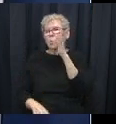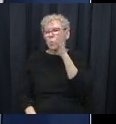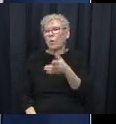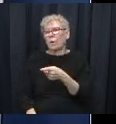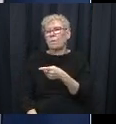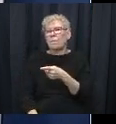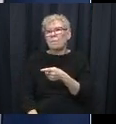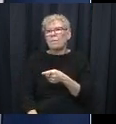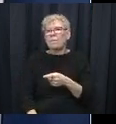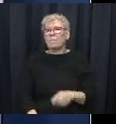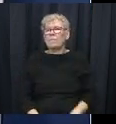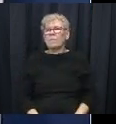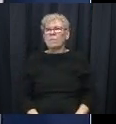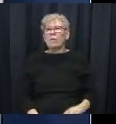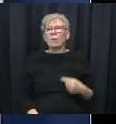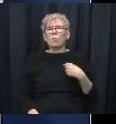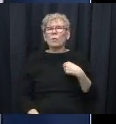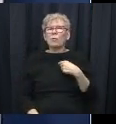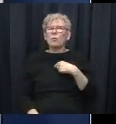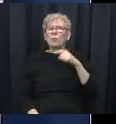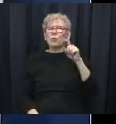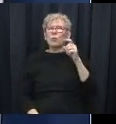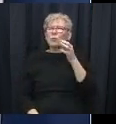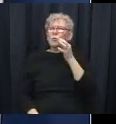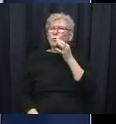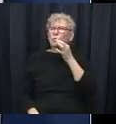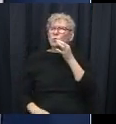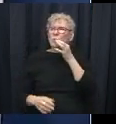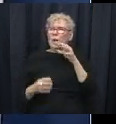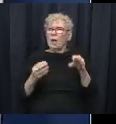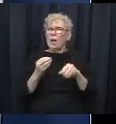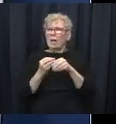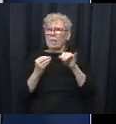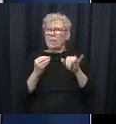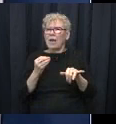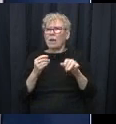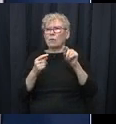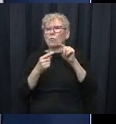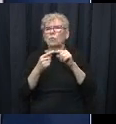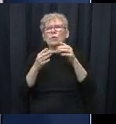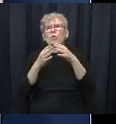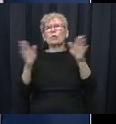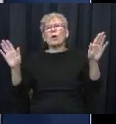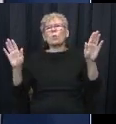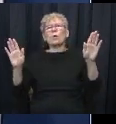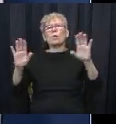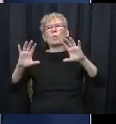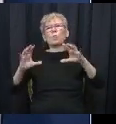to additional groups after everybody who's 65 and up has been able to get the vaccine.